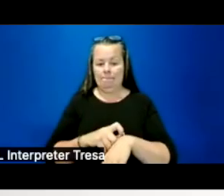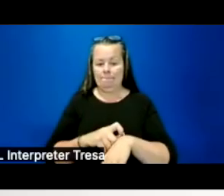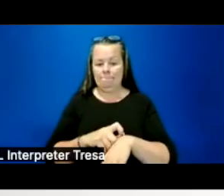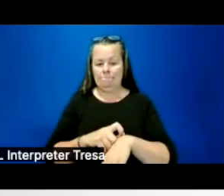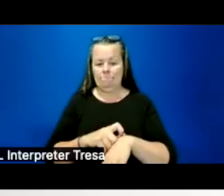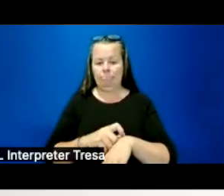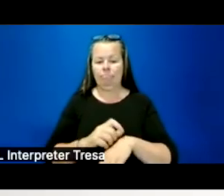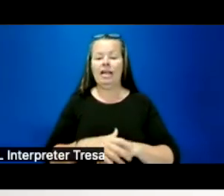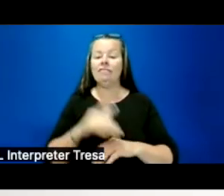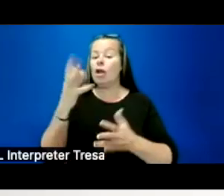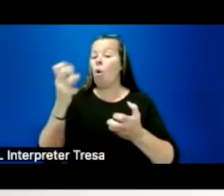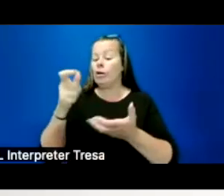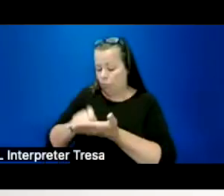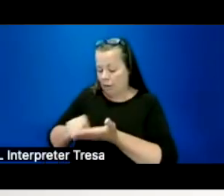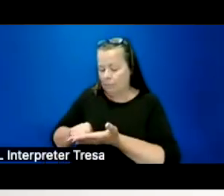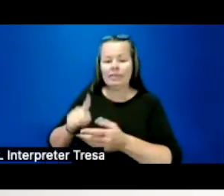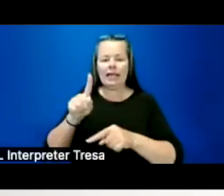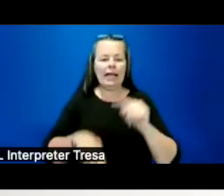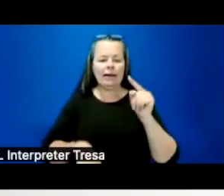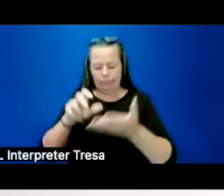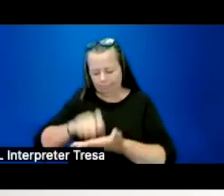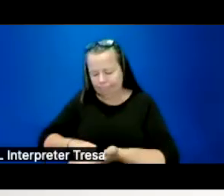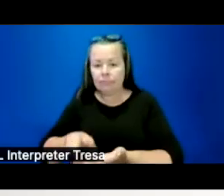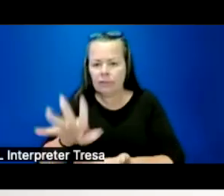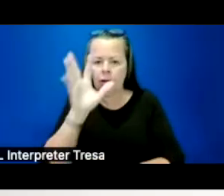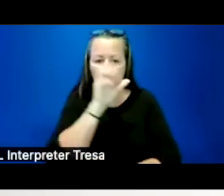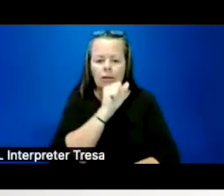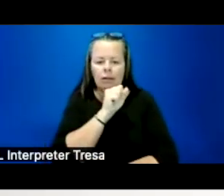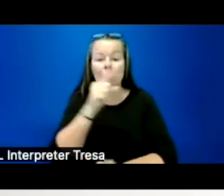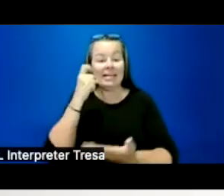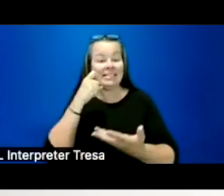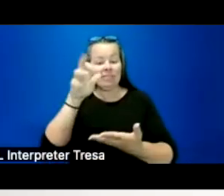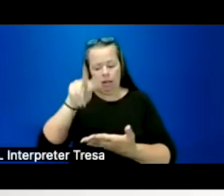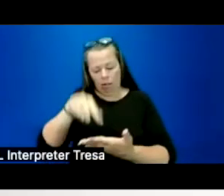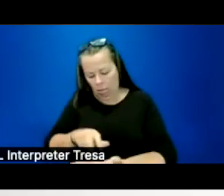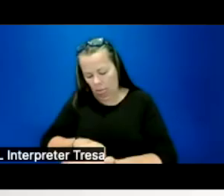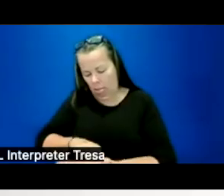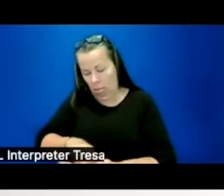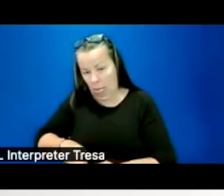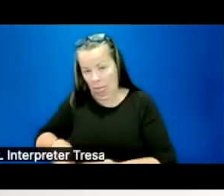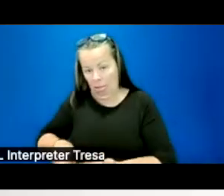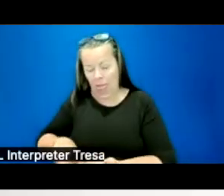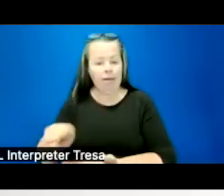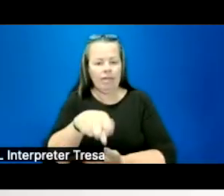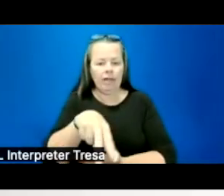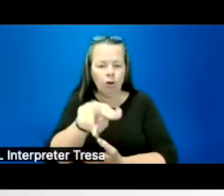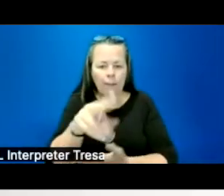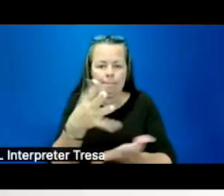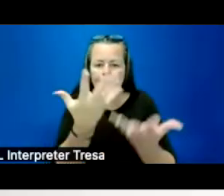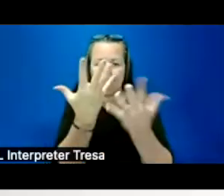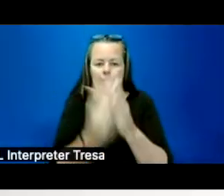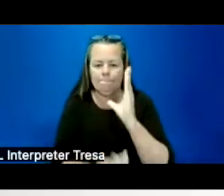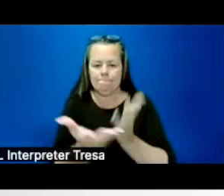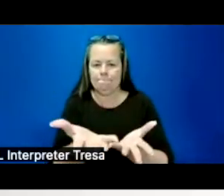second, they cannot make the recording pause and then just, if they write something down, this subtitle is gone and then they are losing part